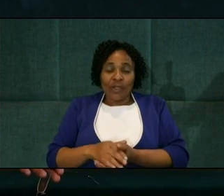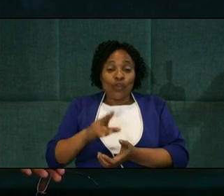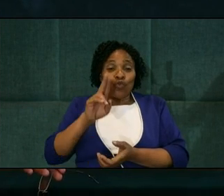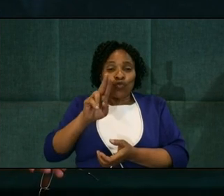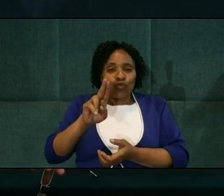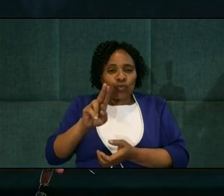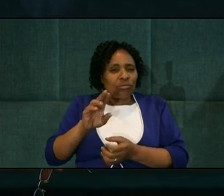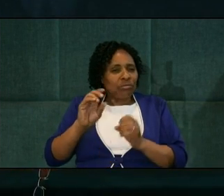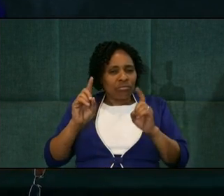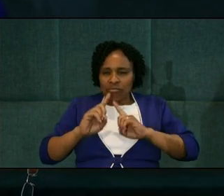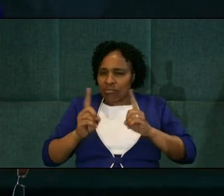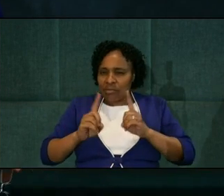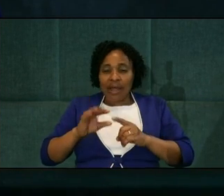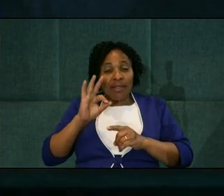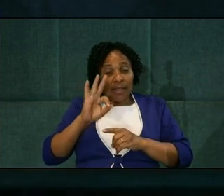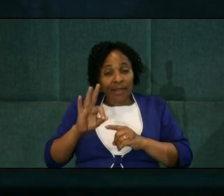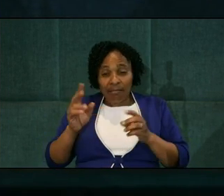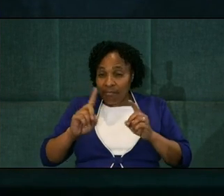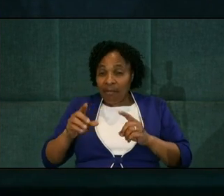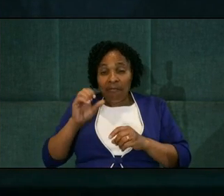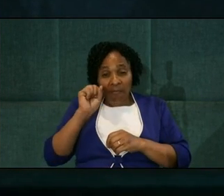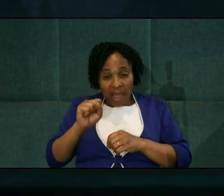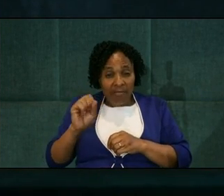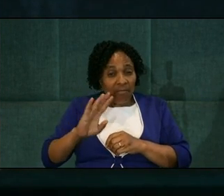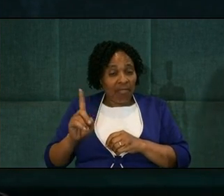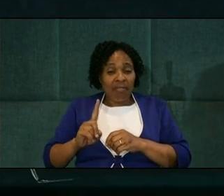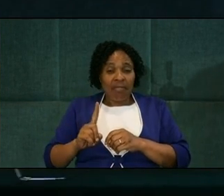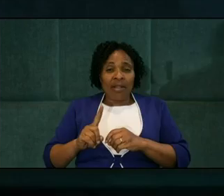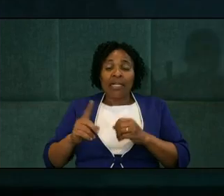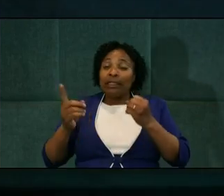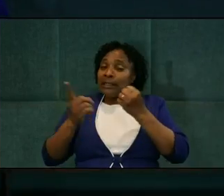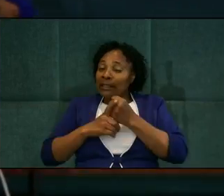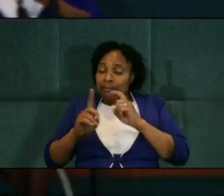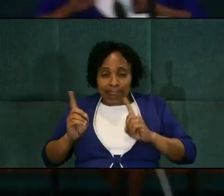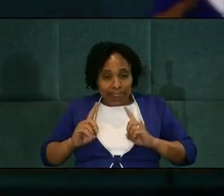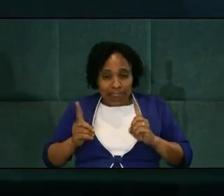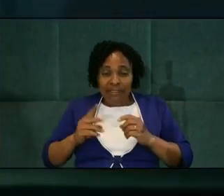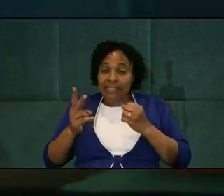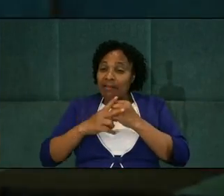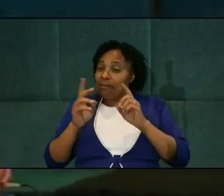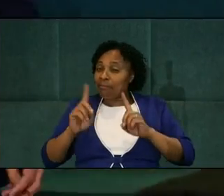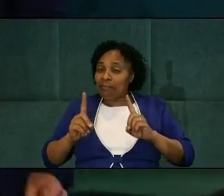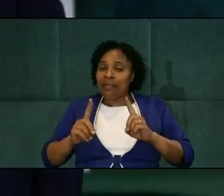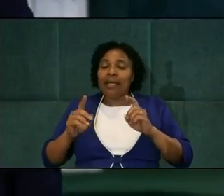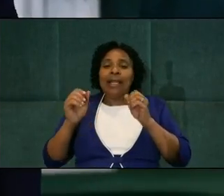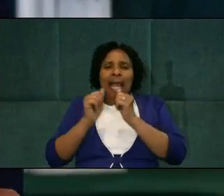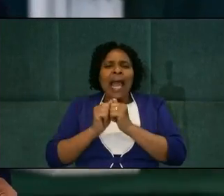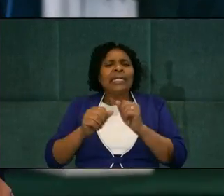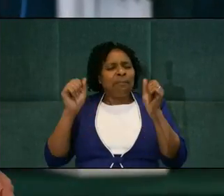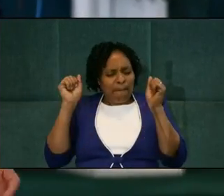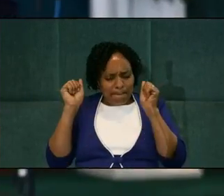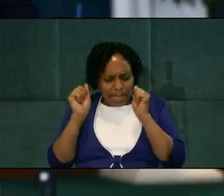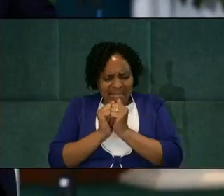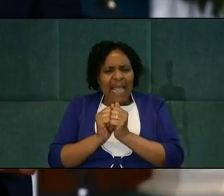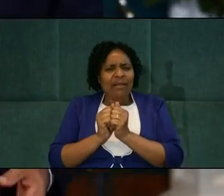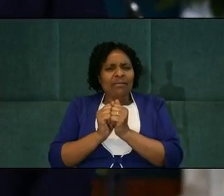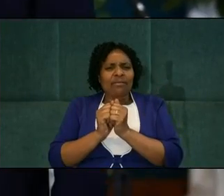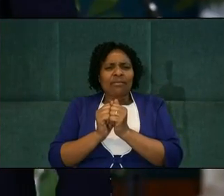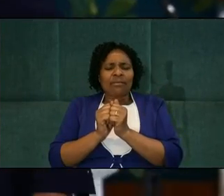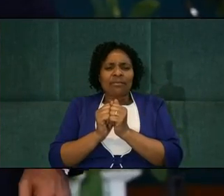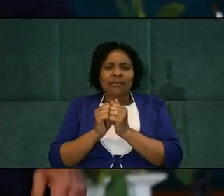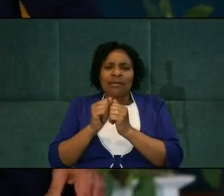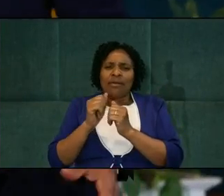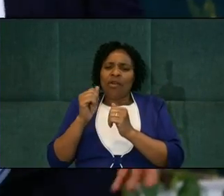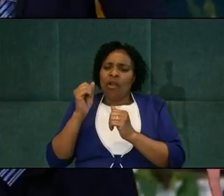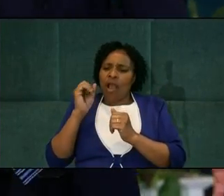of them, three of them, four of them, five of them. It's not six of them, seven of them, eight of them, or nine. 10 out of the 12. So I'm,